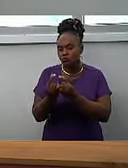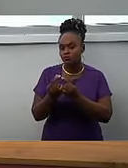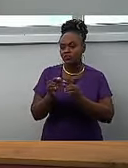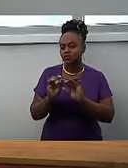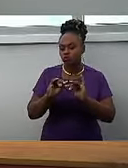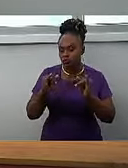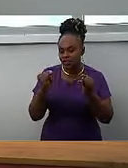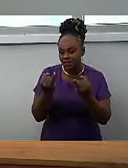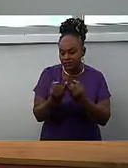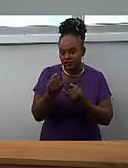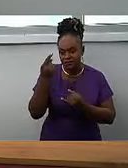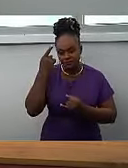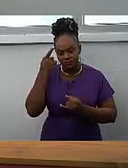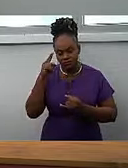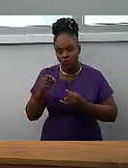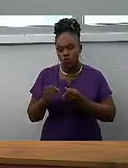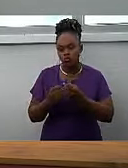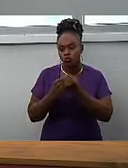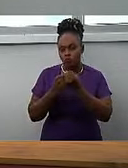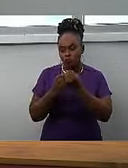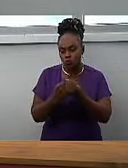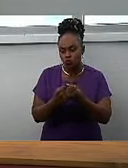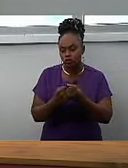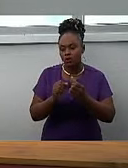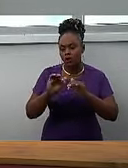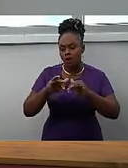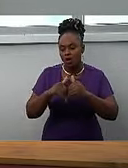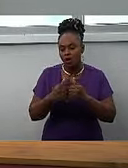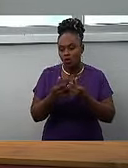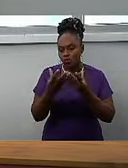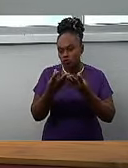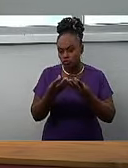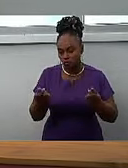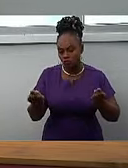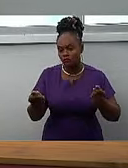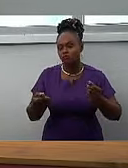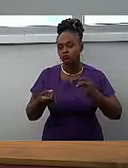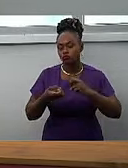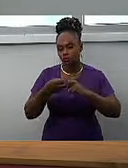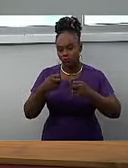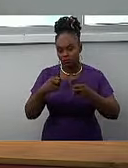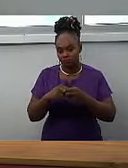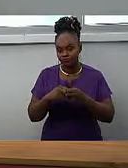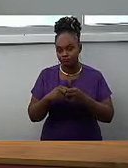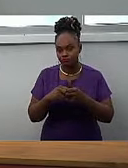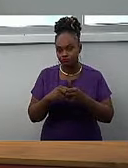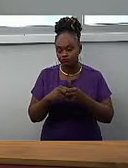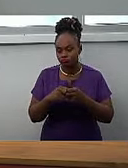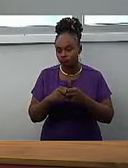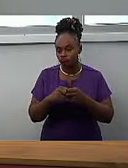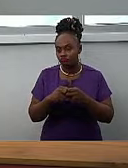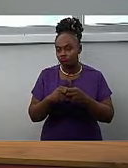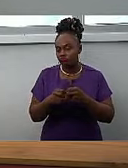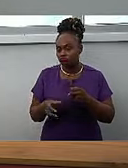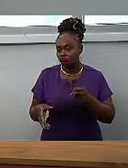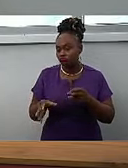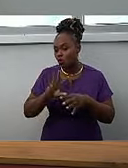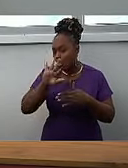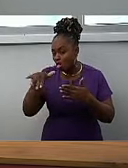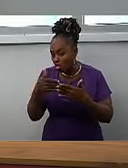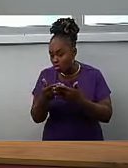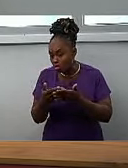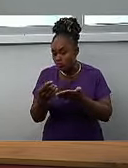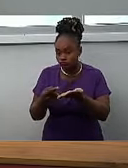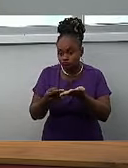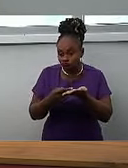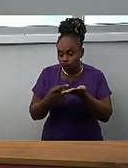how policing can better address their specific needs. This inclusive dialogue will enable us to develop